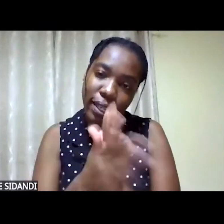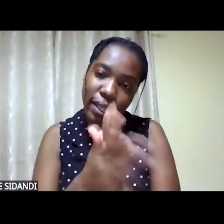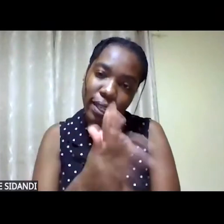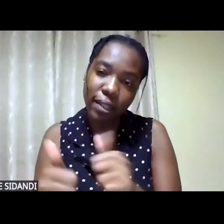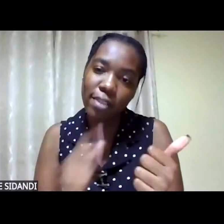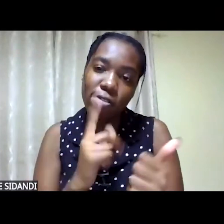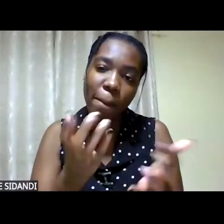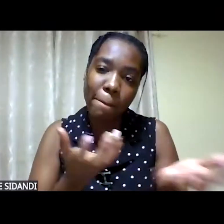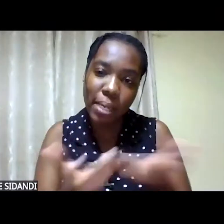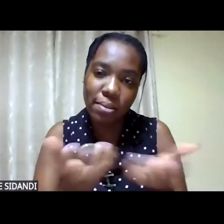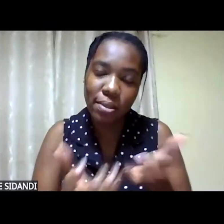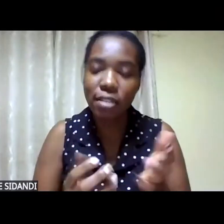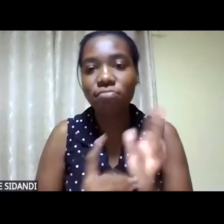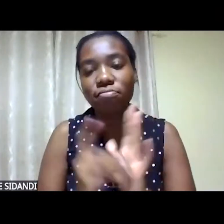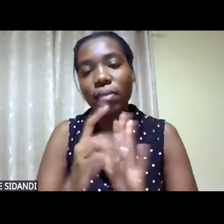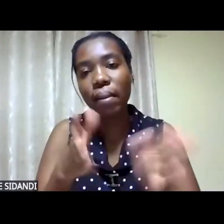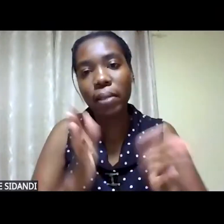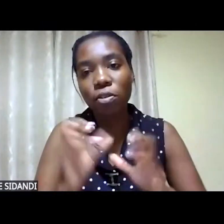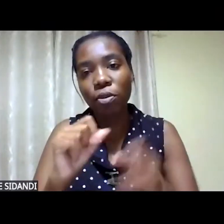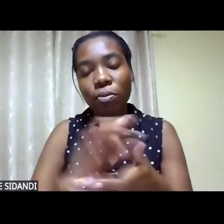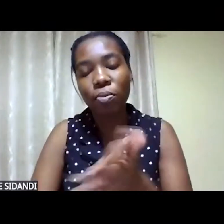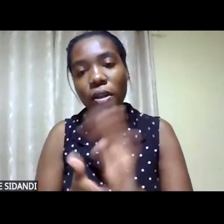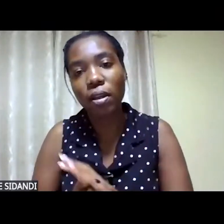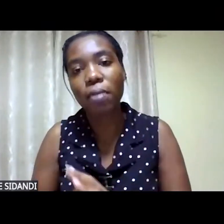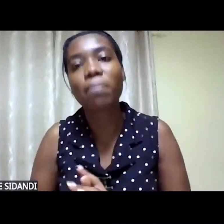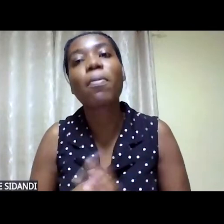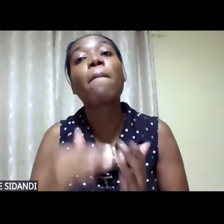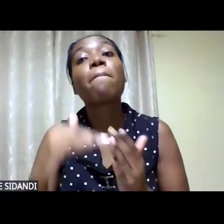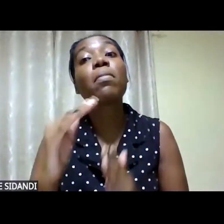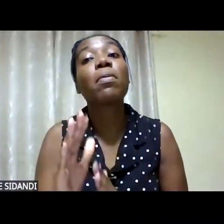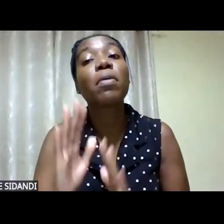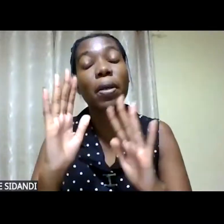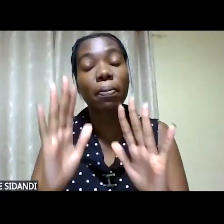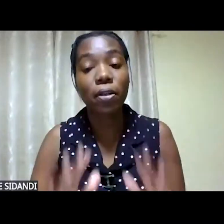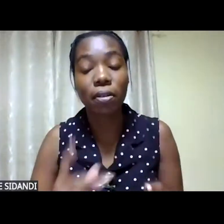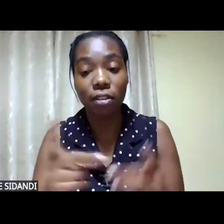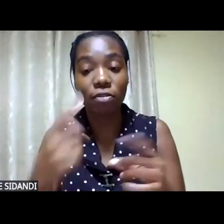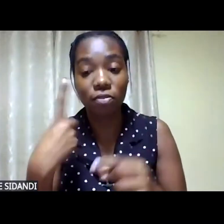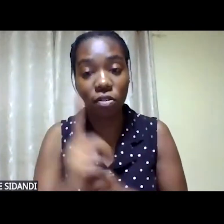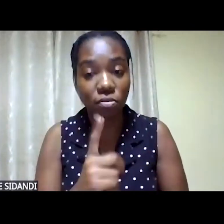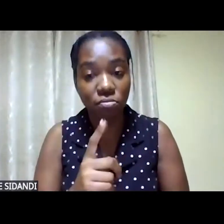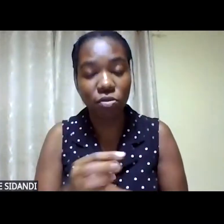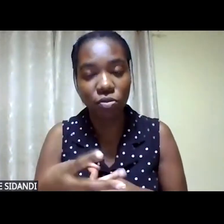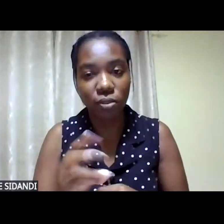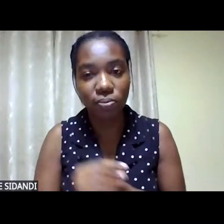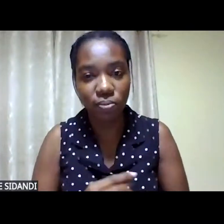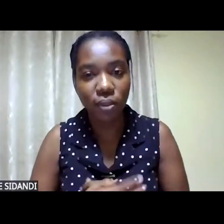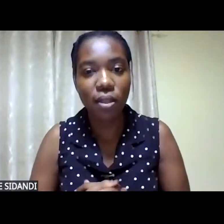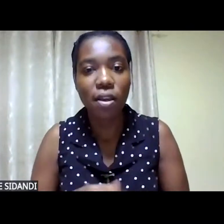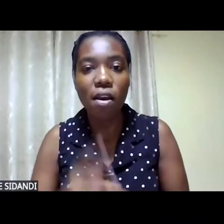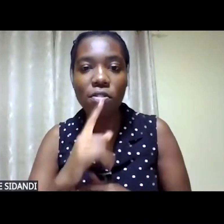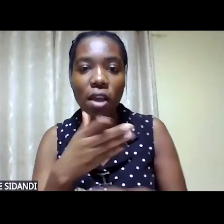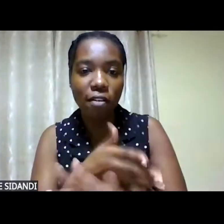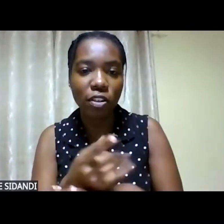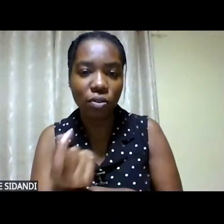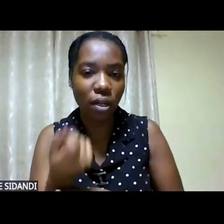person becomes the most or the critical part of the strategy, because now once you have understood what area you guys are